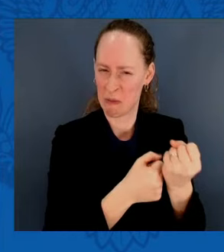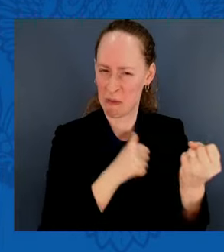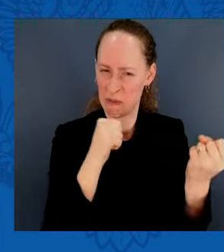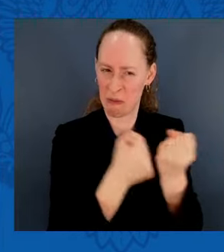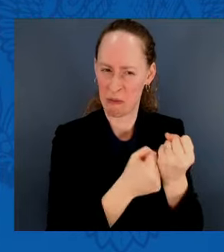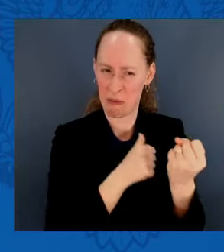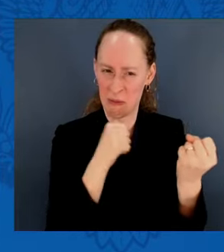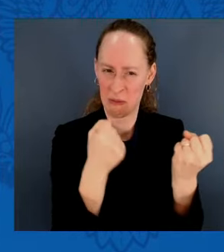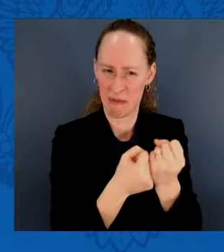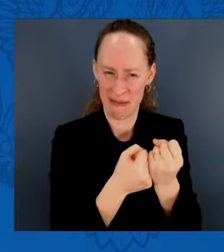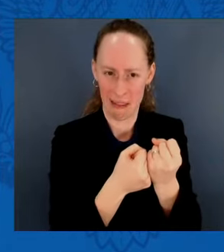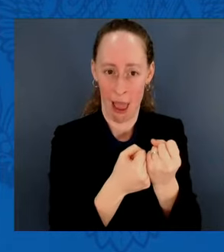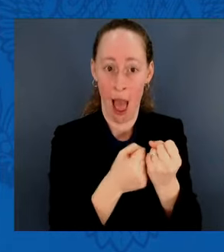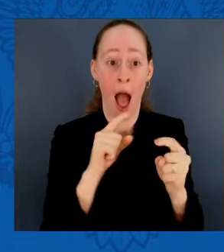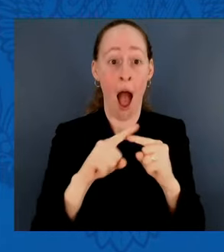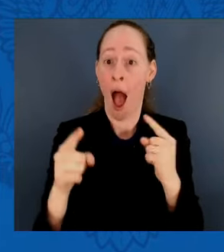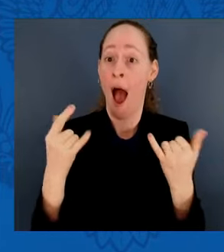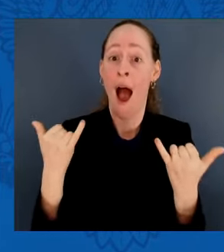I'm with you.